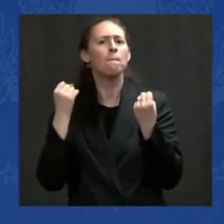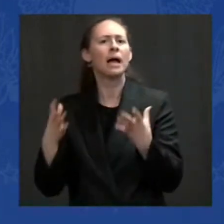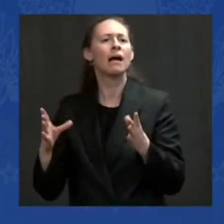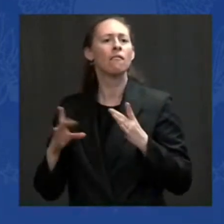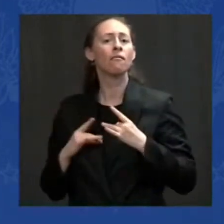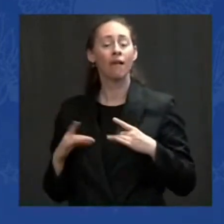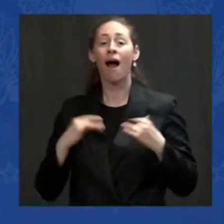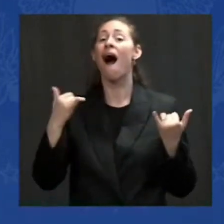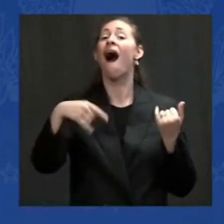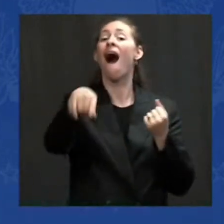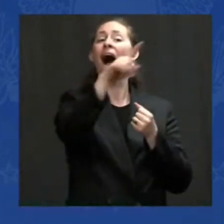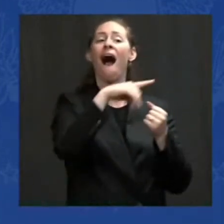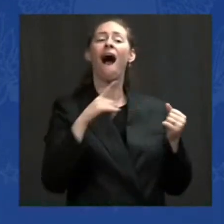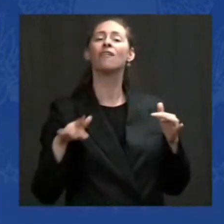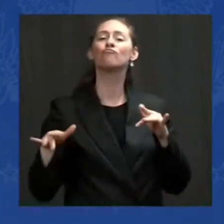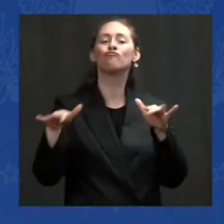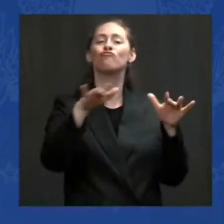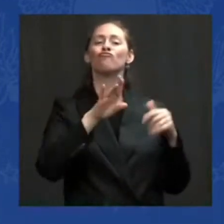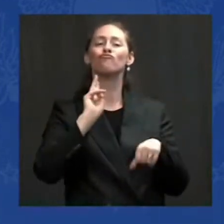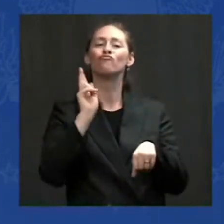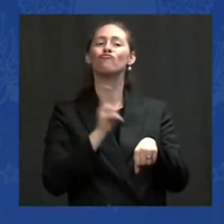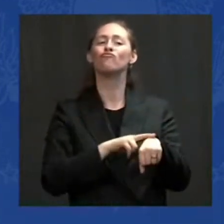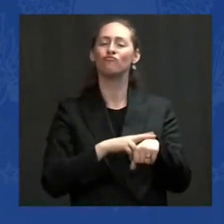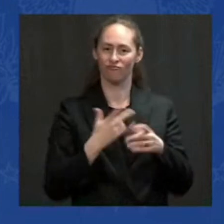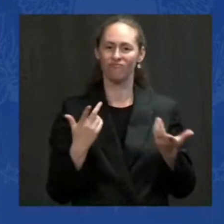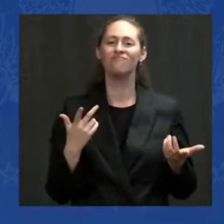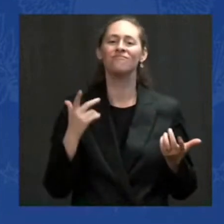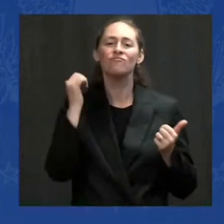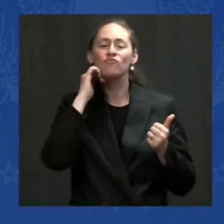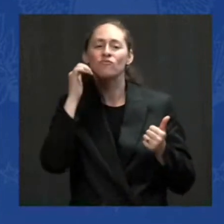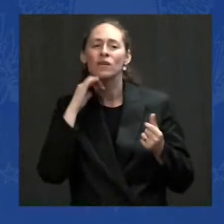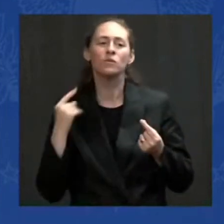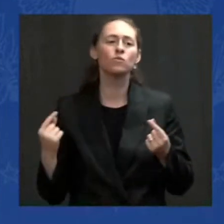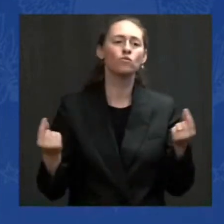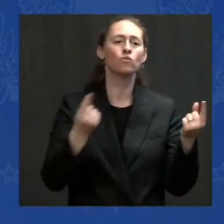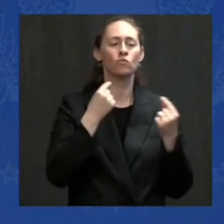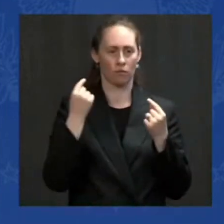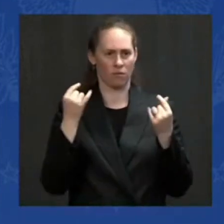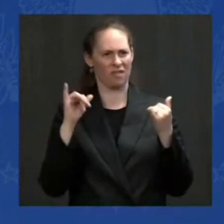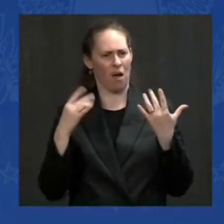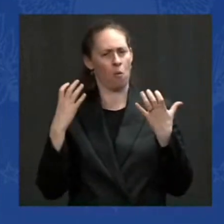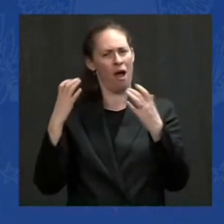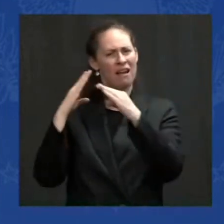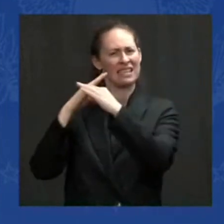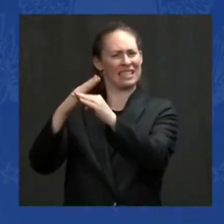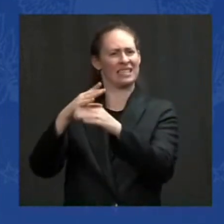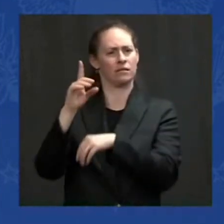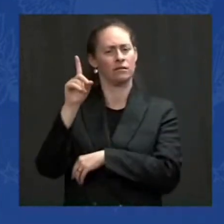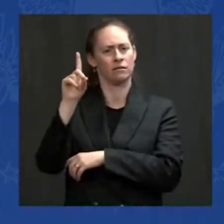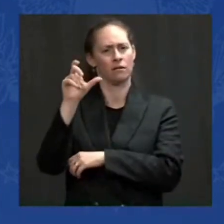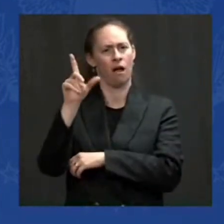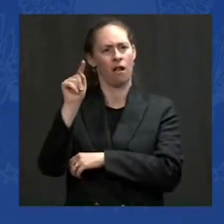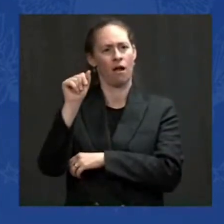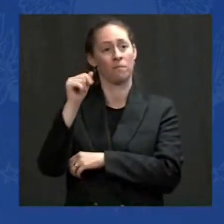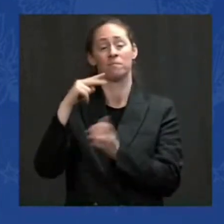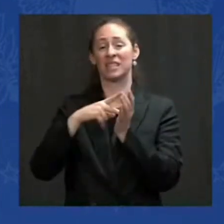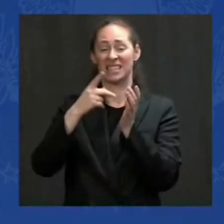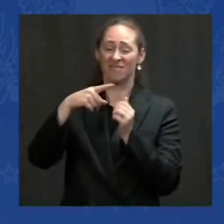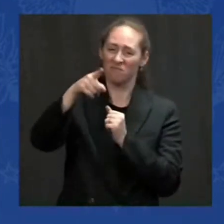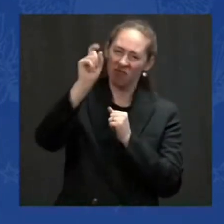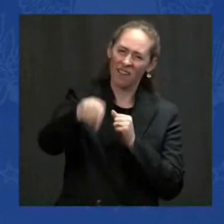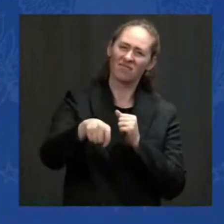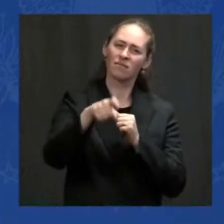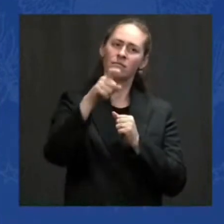this pandemic, getting back to normal, and stopping the Delta variant requires all of us to do our part and to